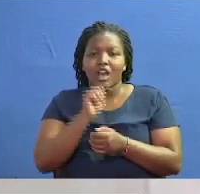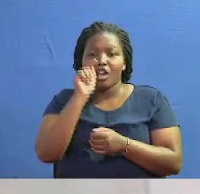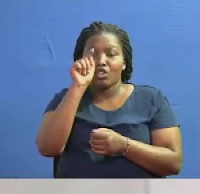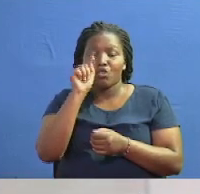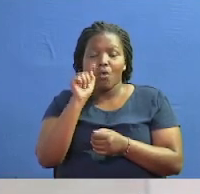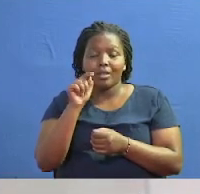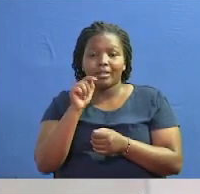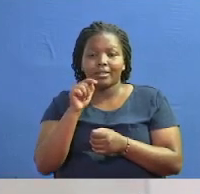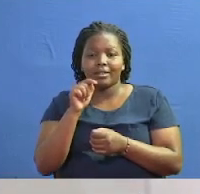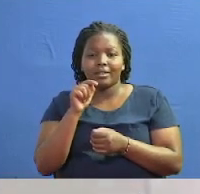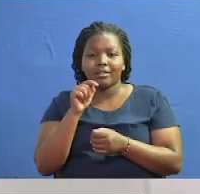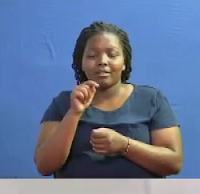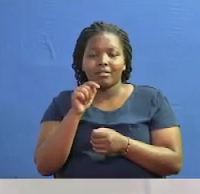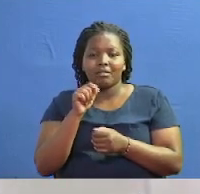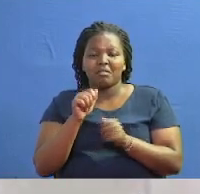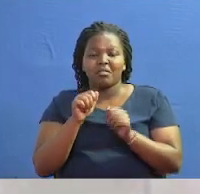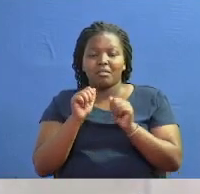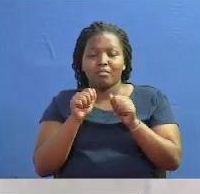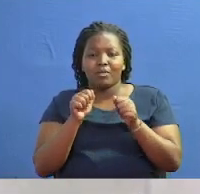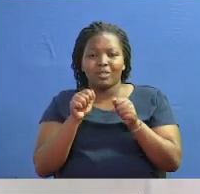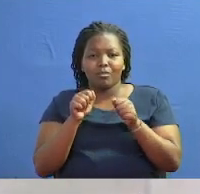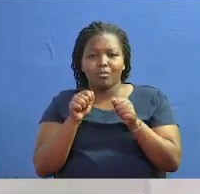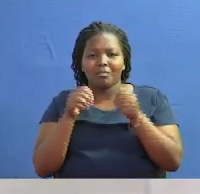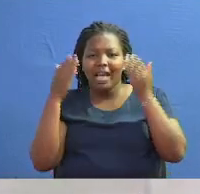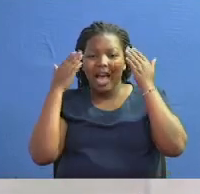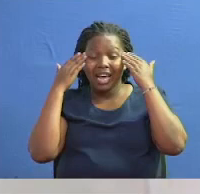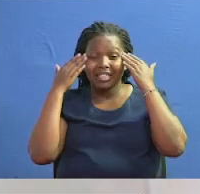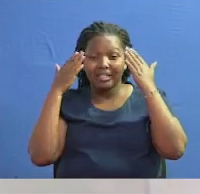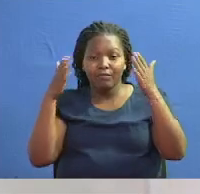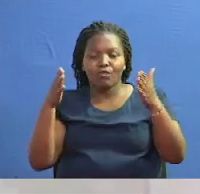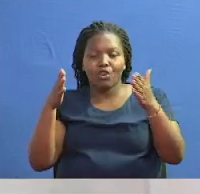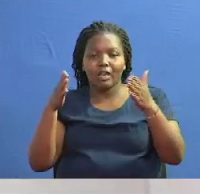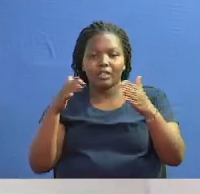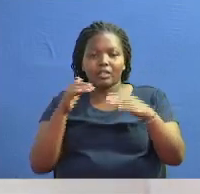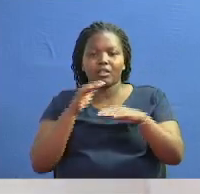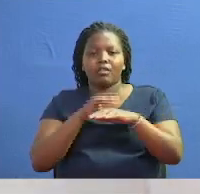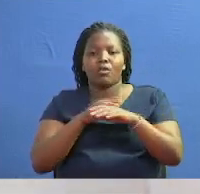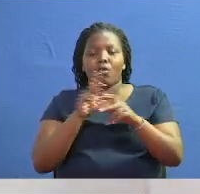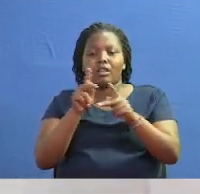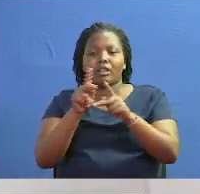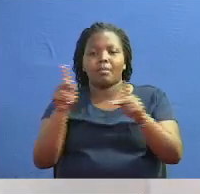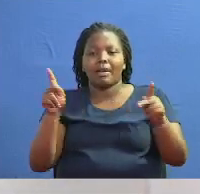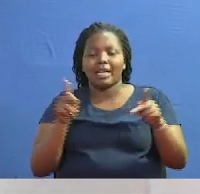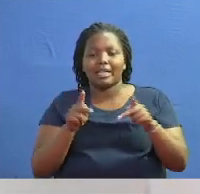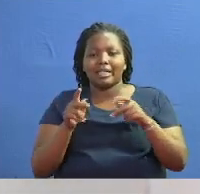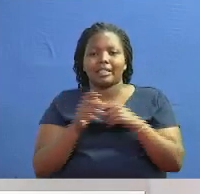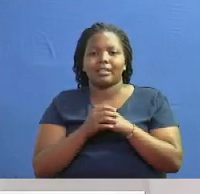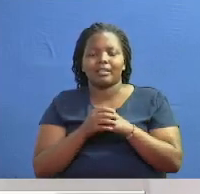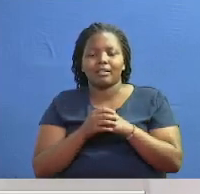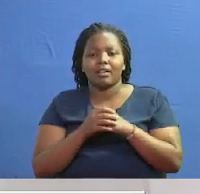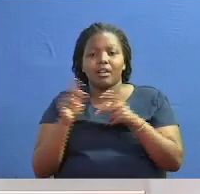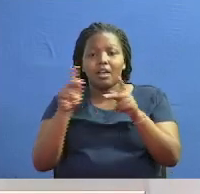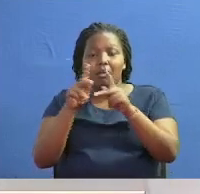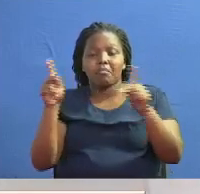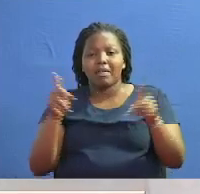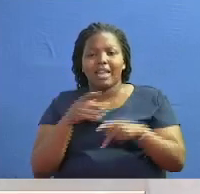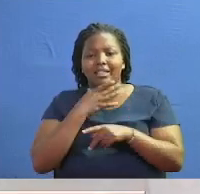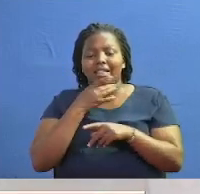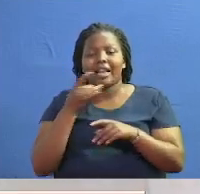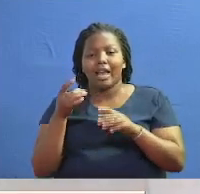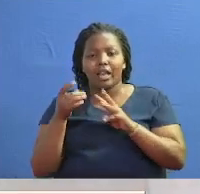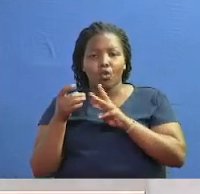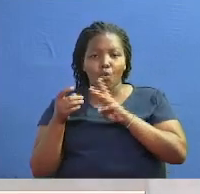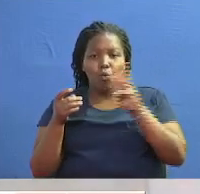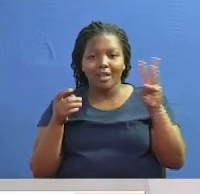zone areas, shouldn't more attention be focused on those areas? Because area like Western Kenya, you